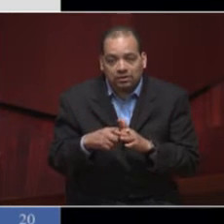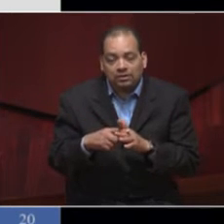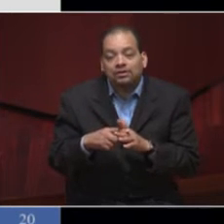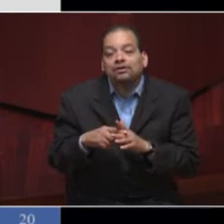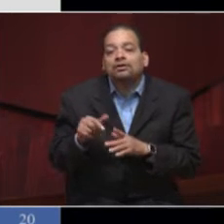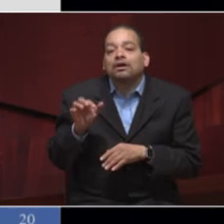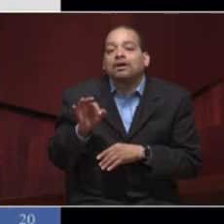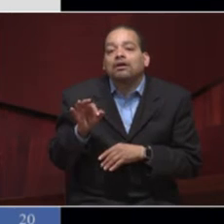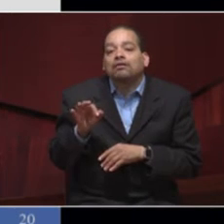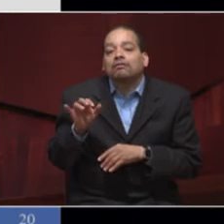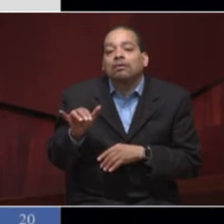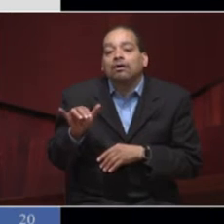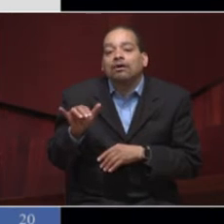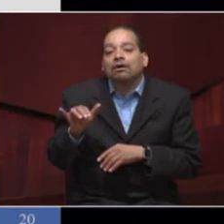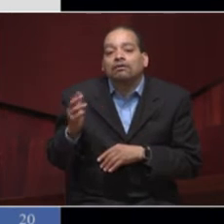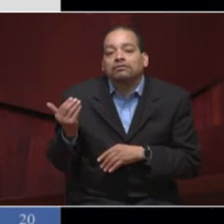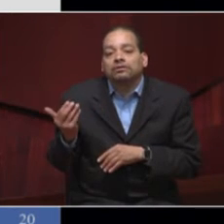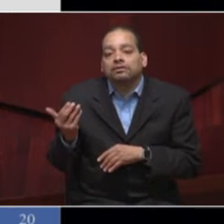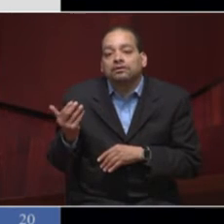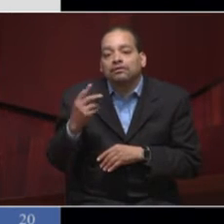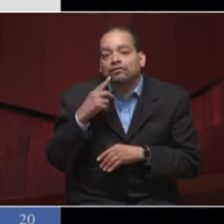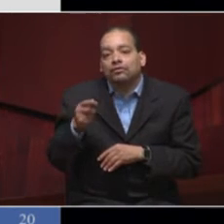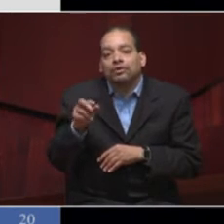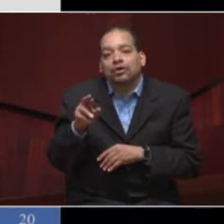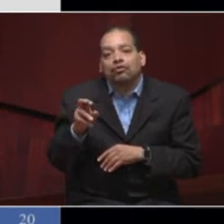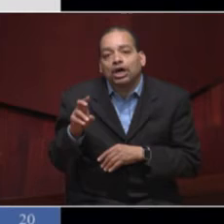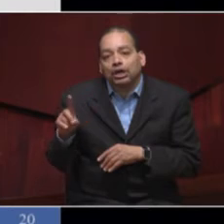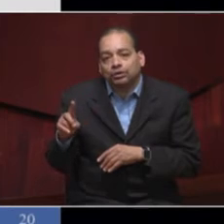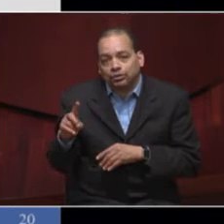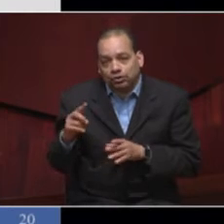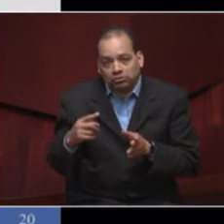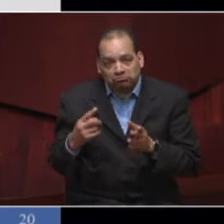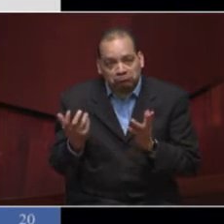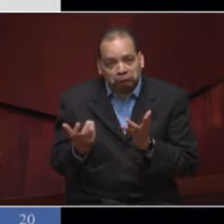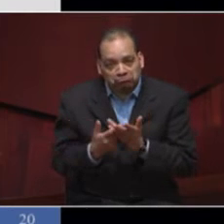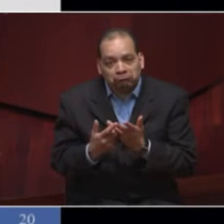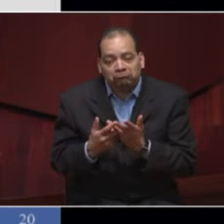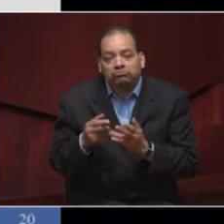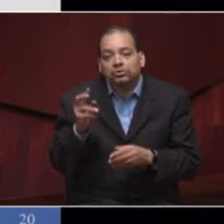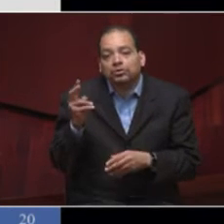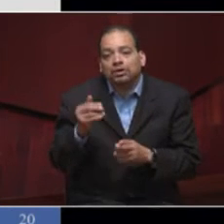FY15 for those records that were eligible in 2015.